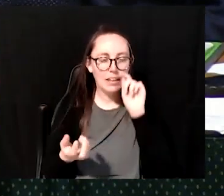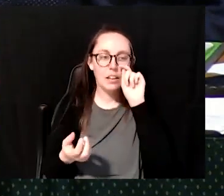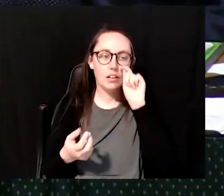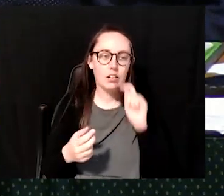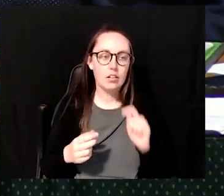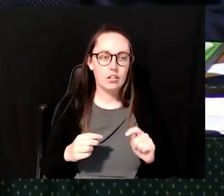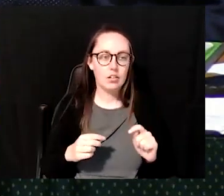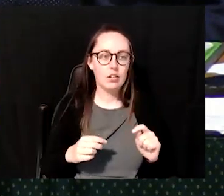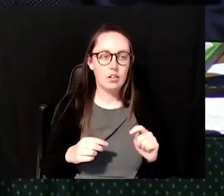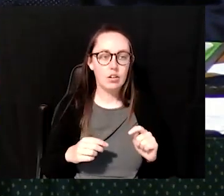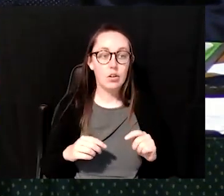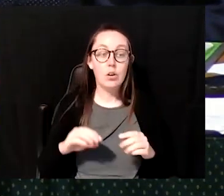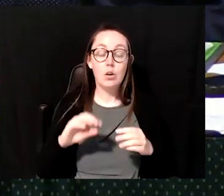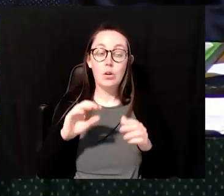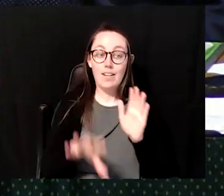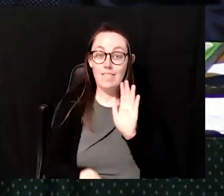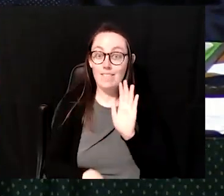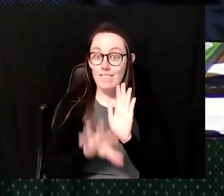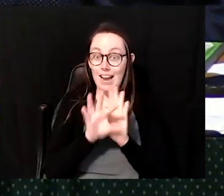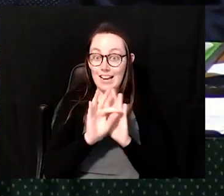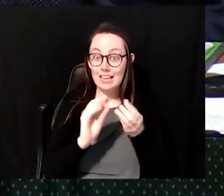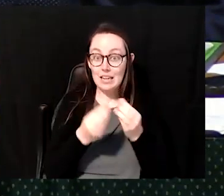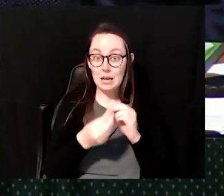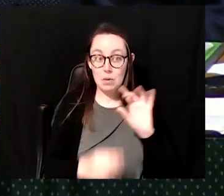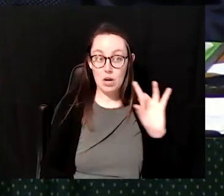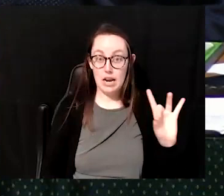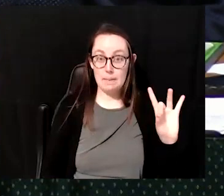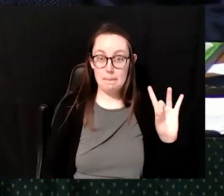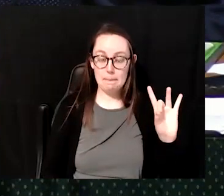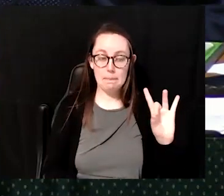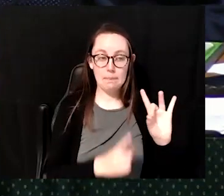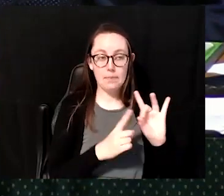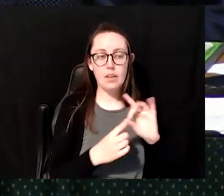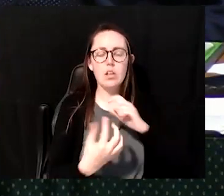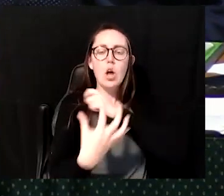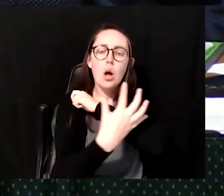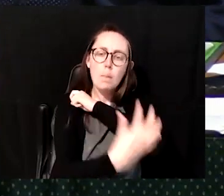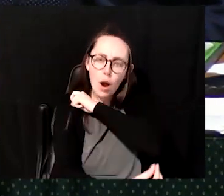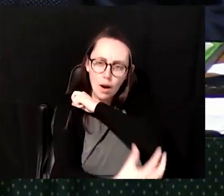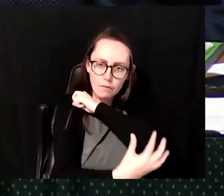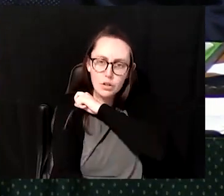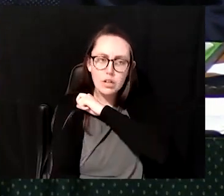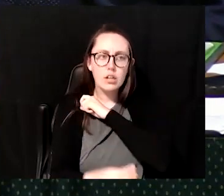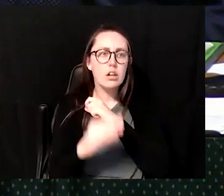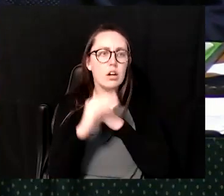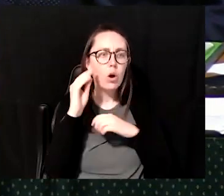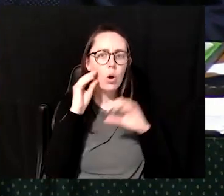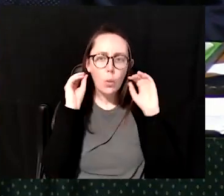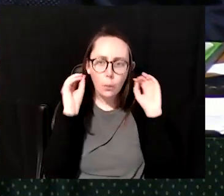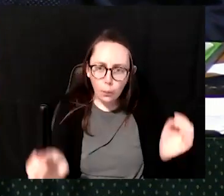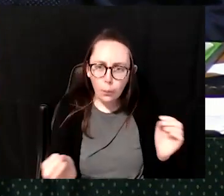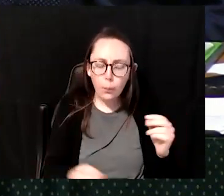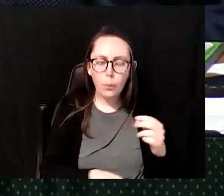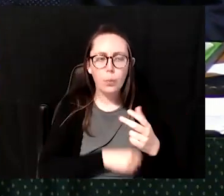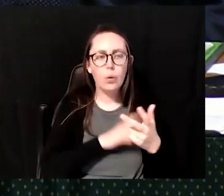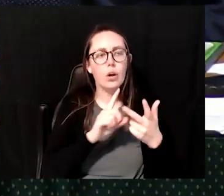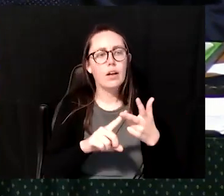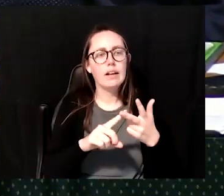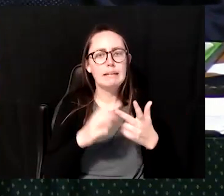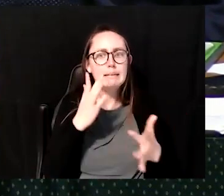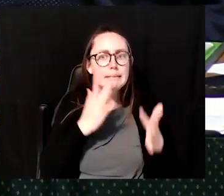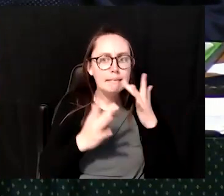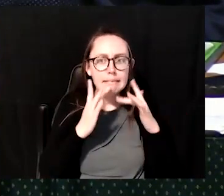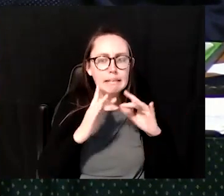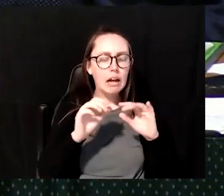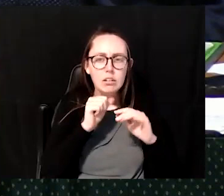um finding number eight says poverty homelessness lack of belonging lack of ability